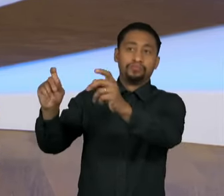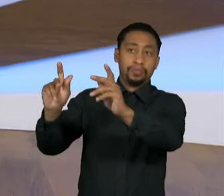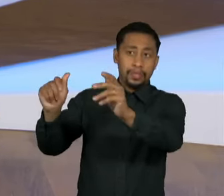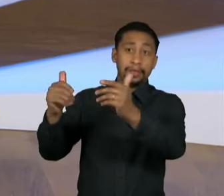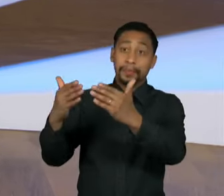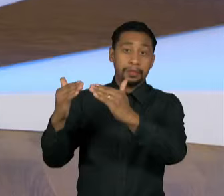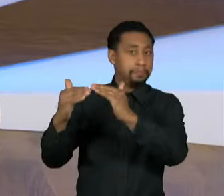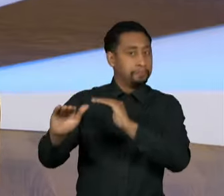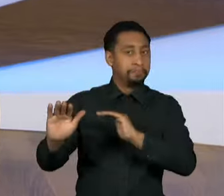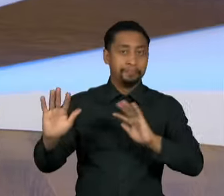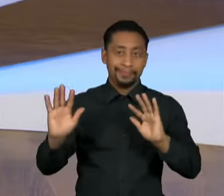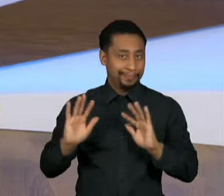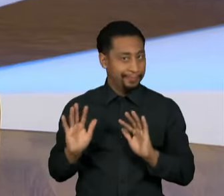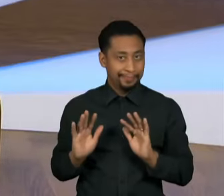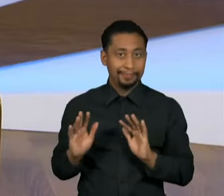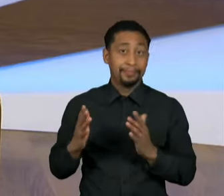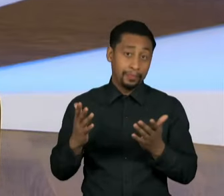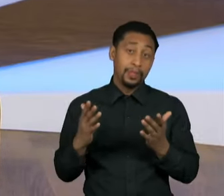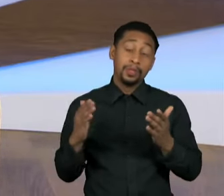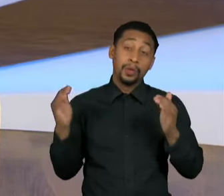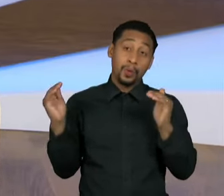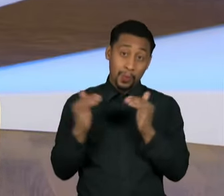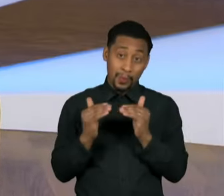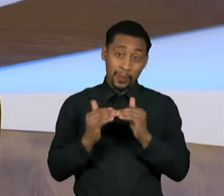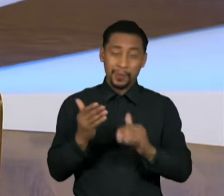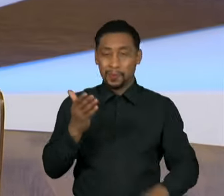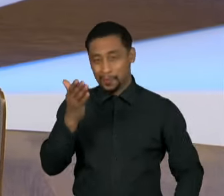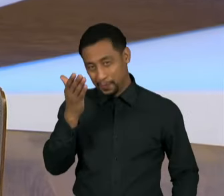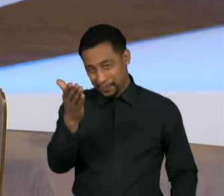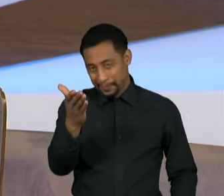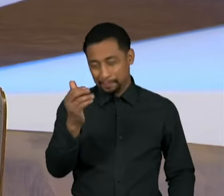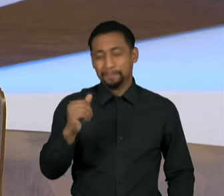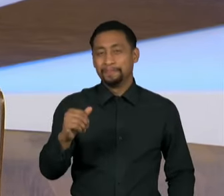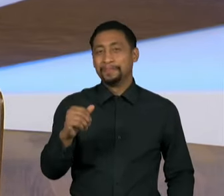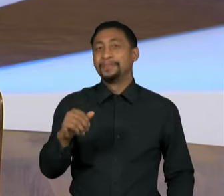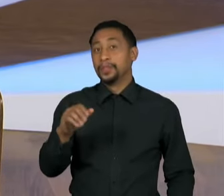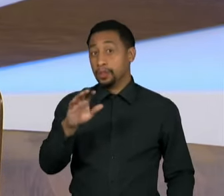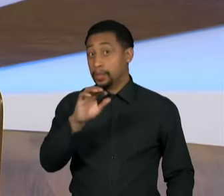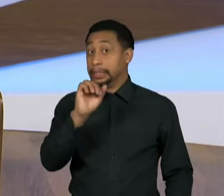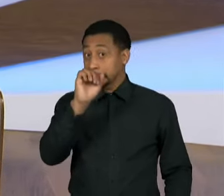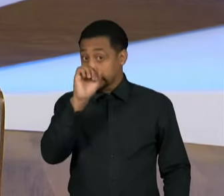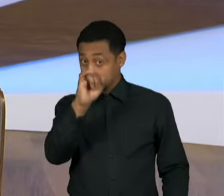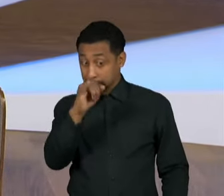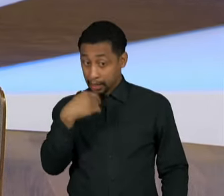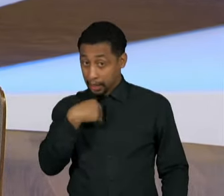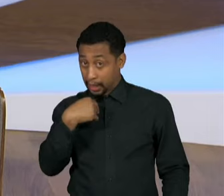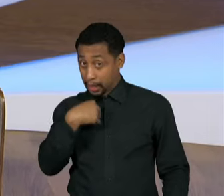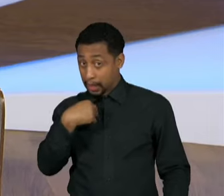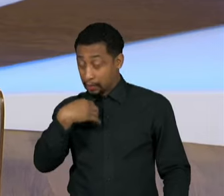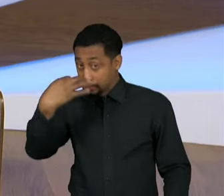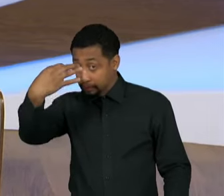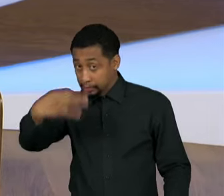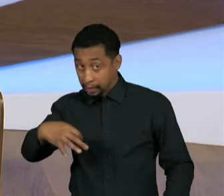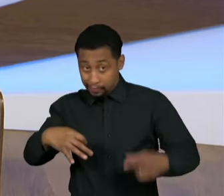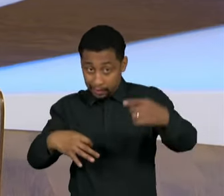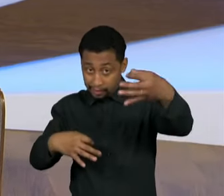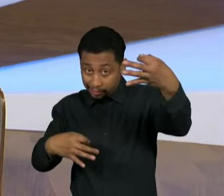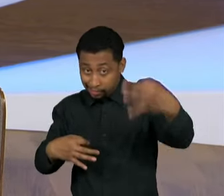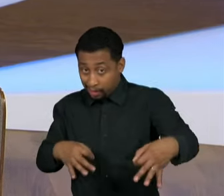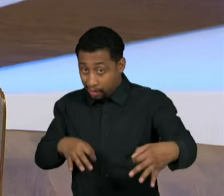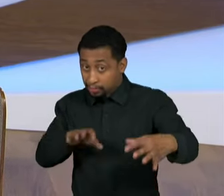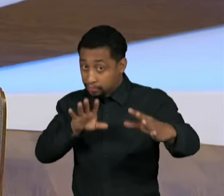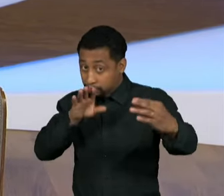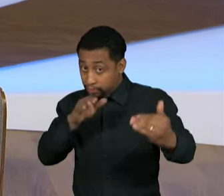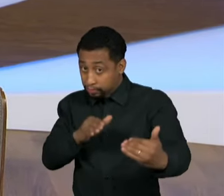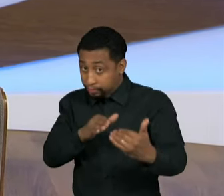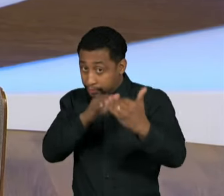disagree with it. But I agree with you that if I'm right, that it's not possible